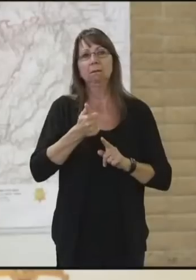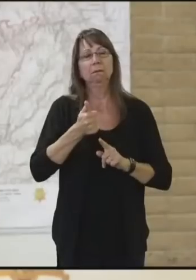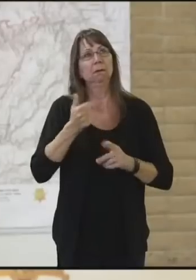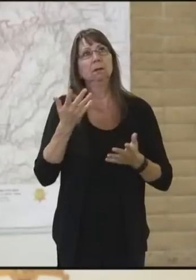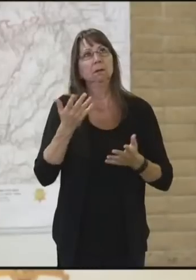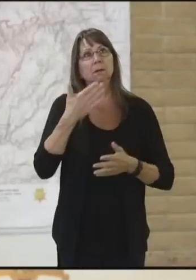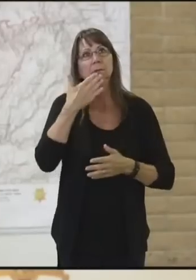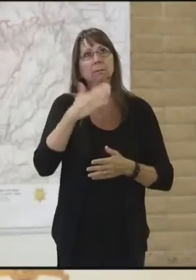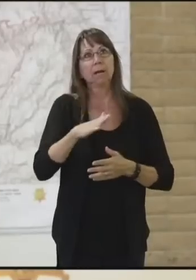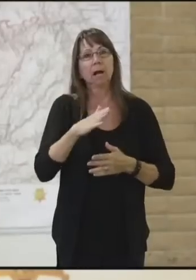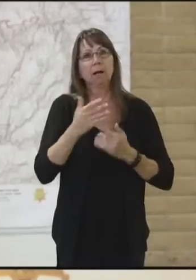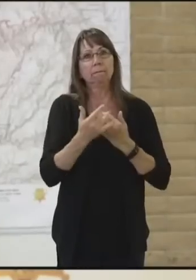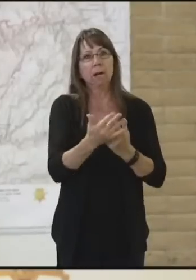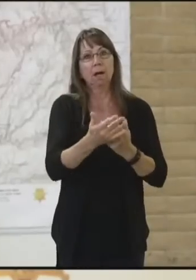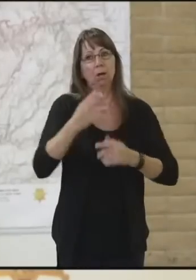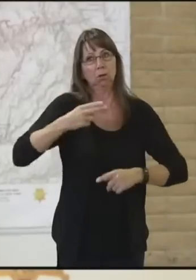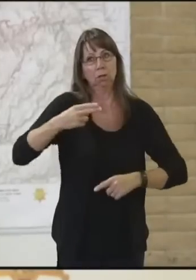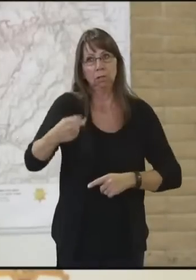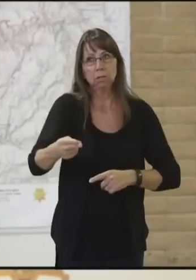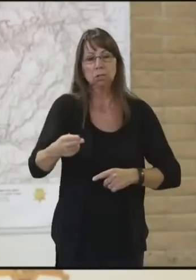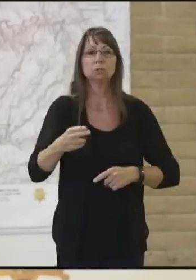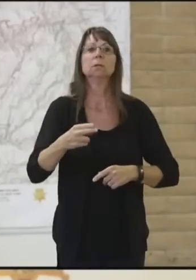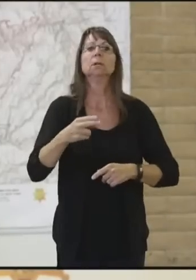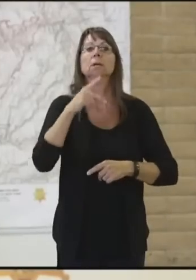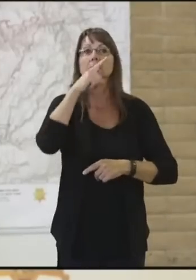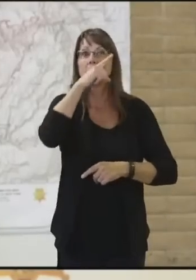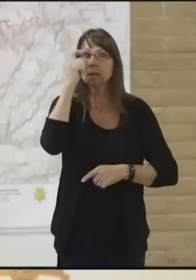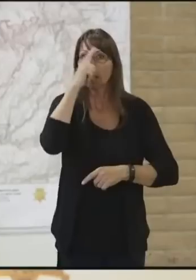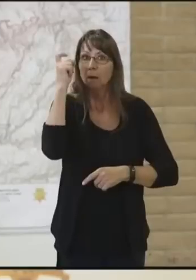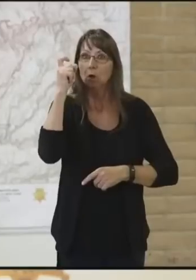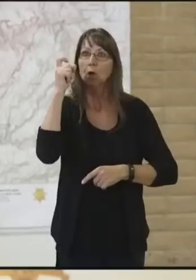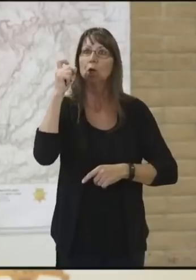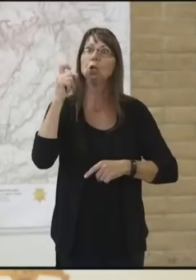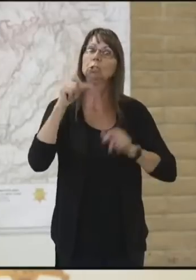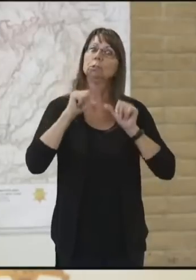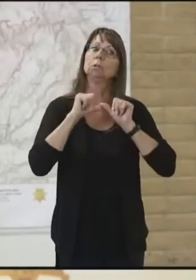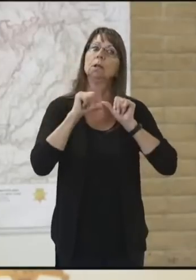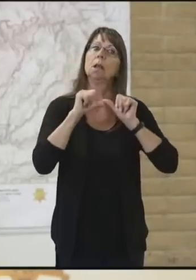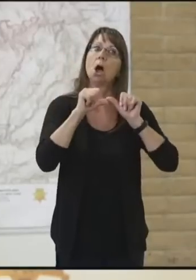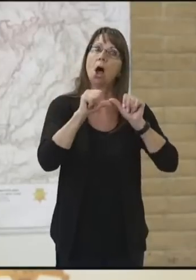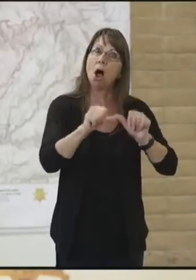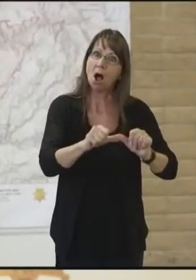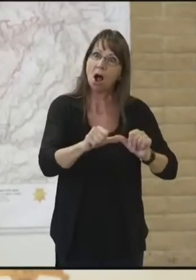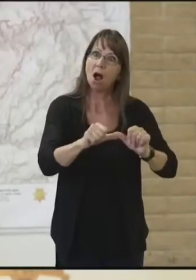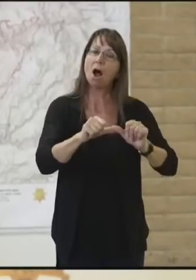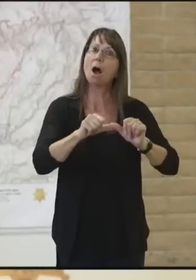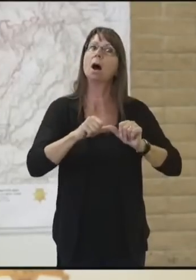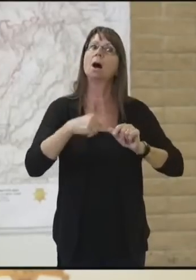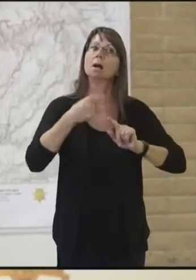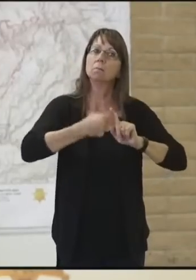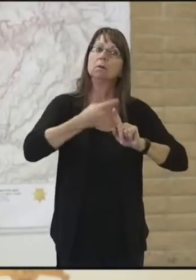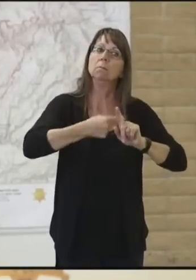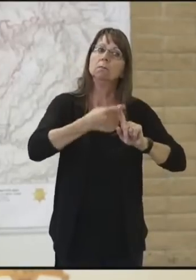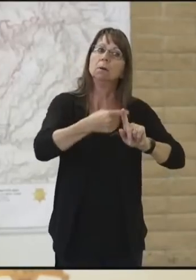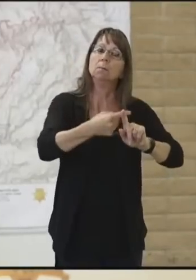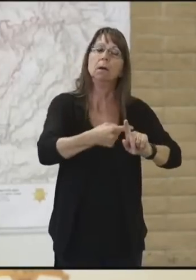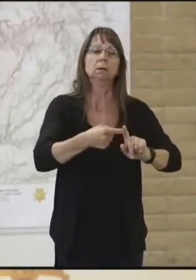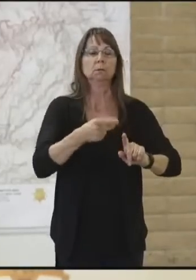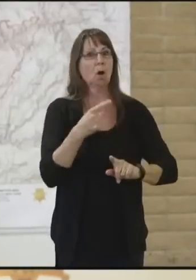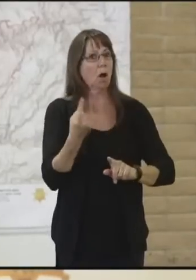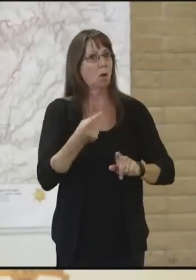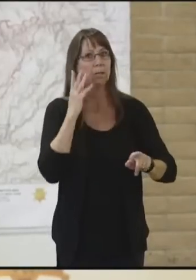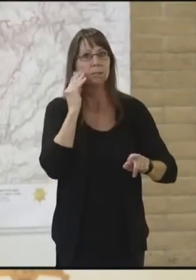summers. This is no exception. And in those summers, we experience devastating fires. This